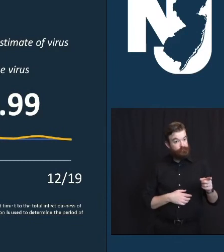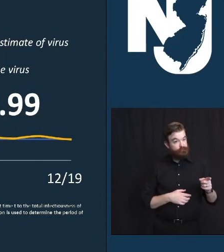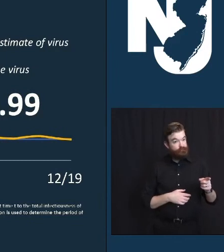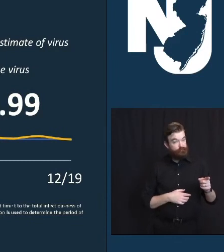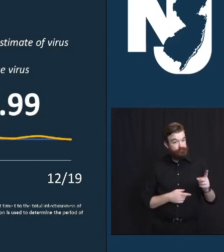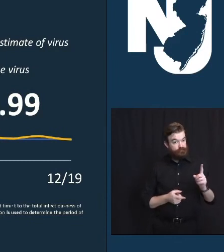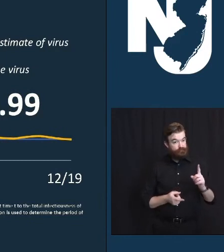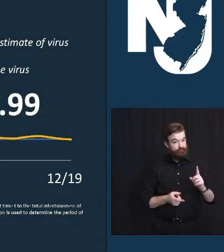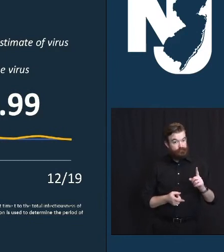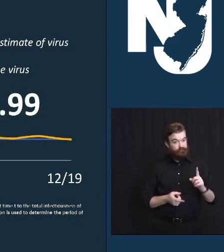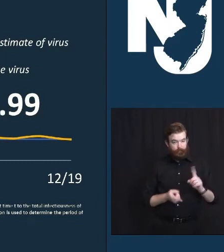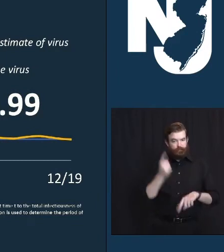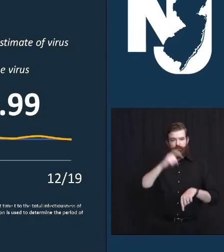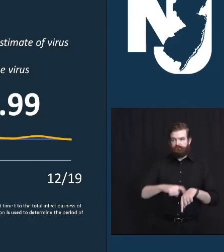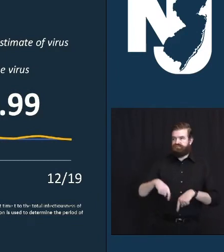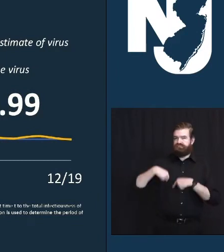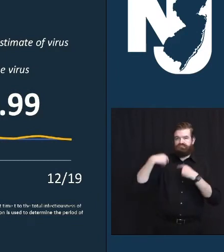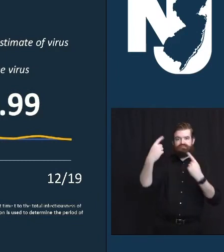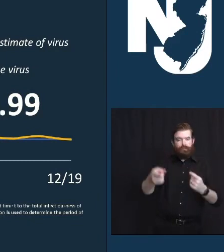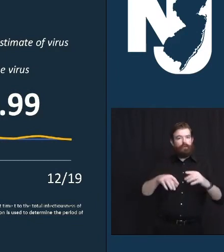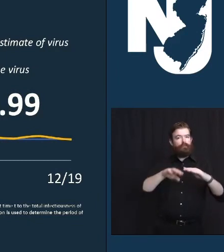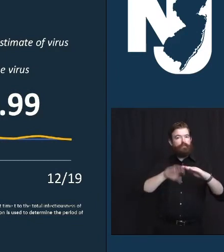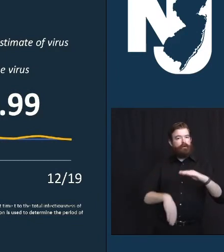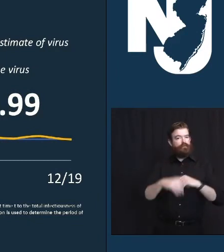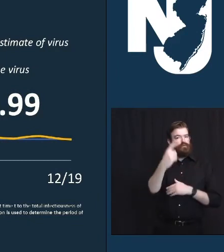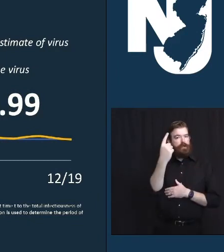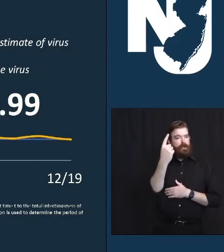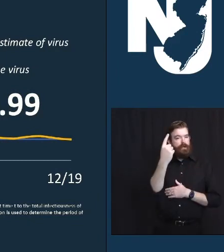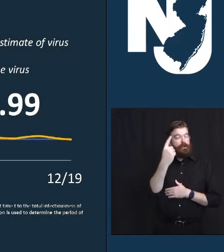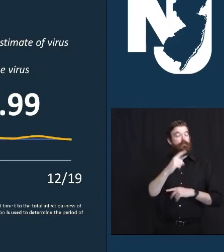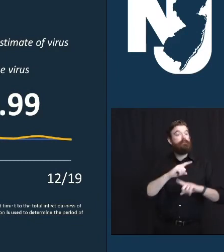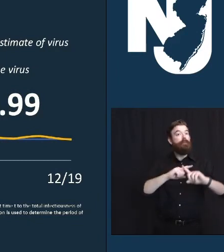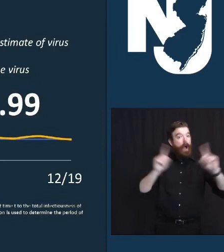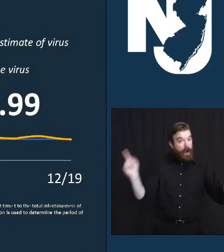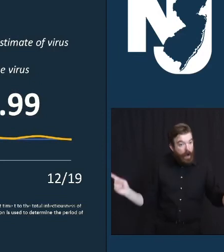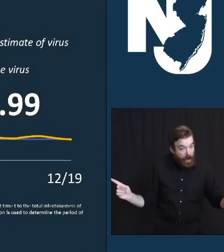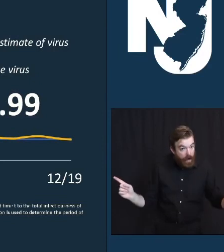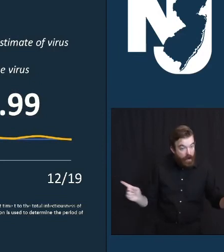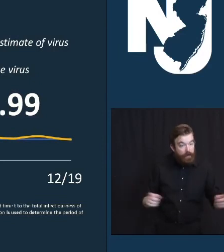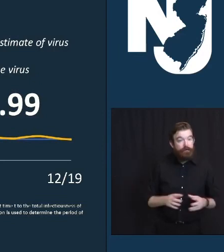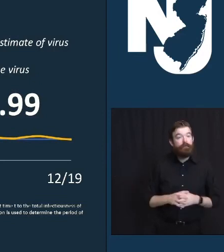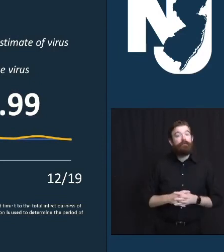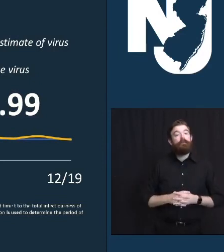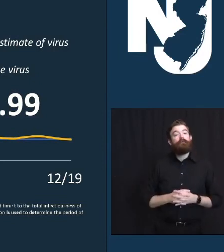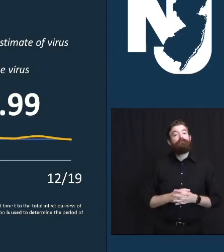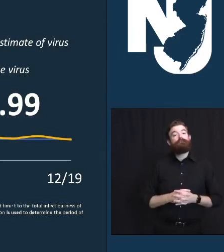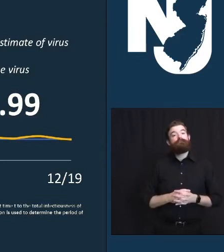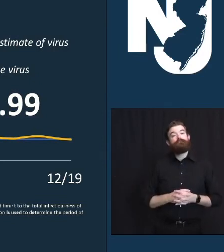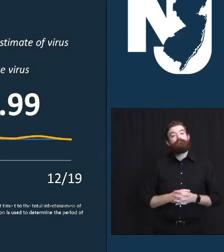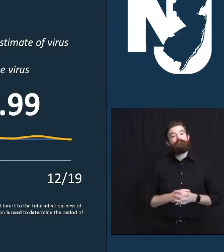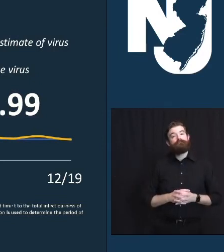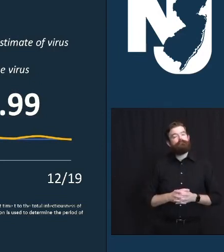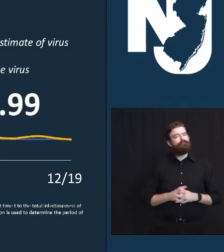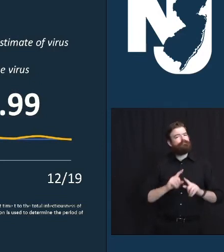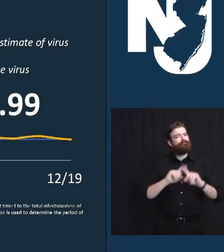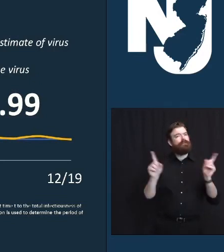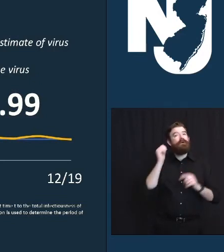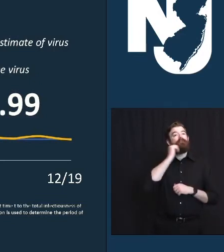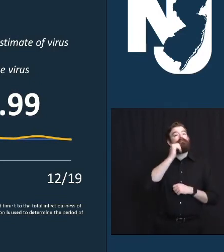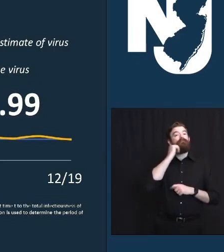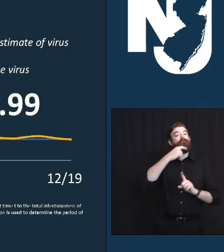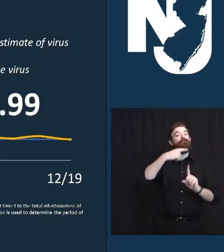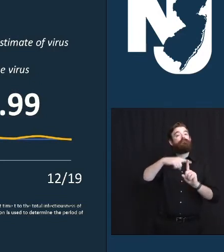has fallen below 1. But we are still recording some of our largest daily numbers, not just this day, but on an everyday basis